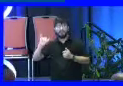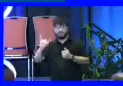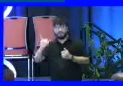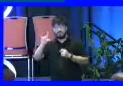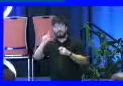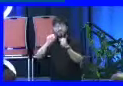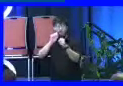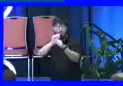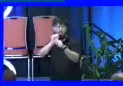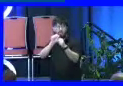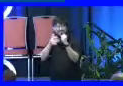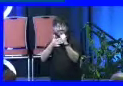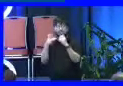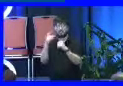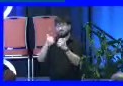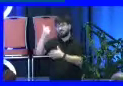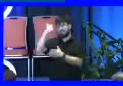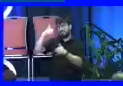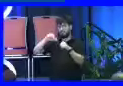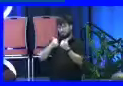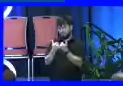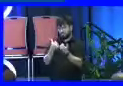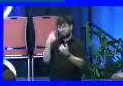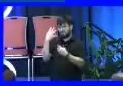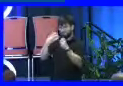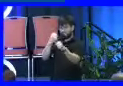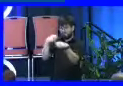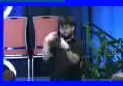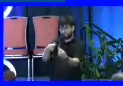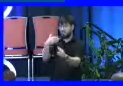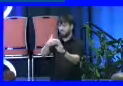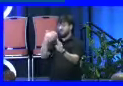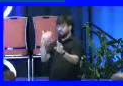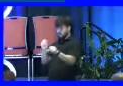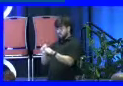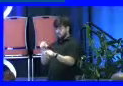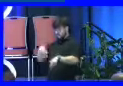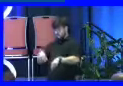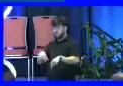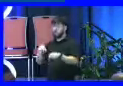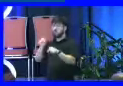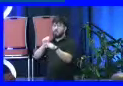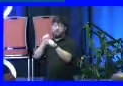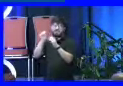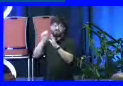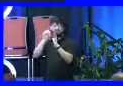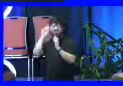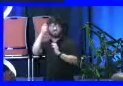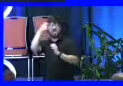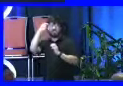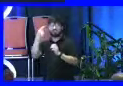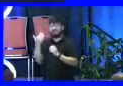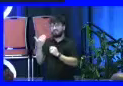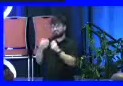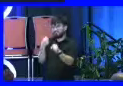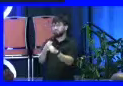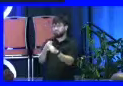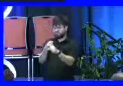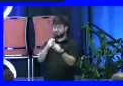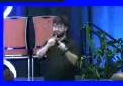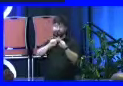for nearly 4 years now. And prior to that, I worked at the state level for 15 years,